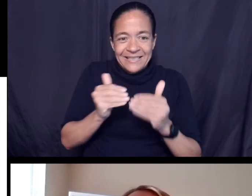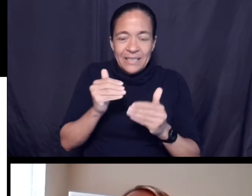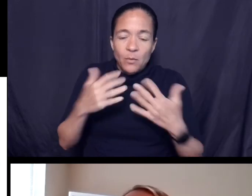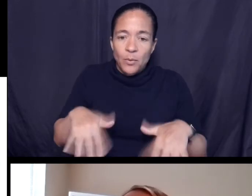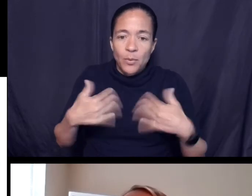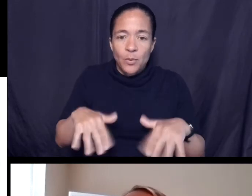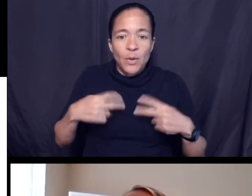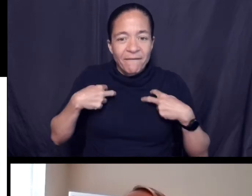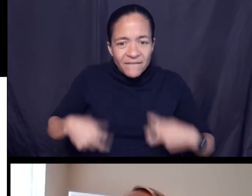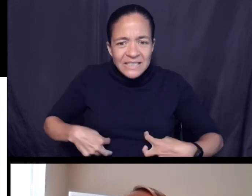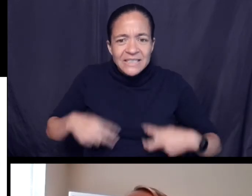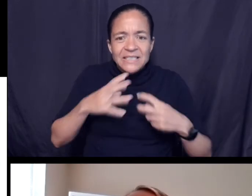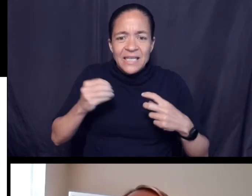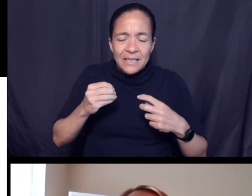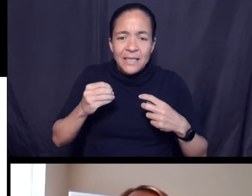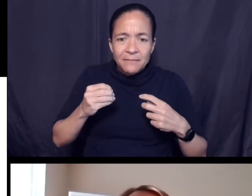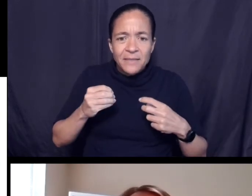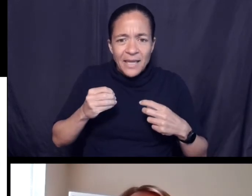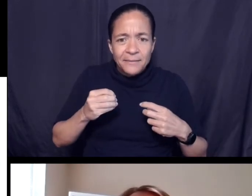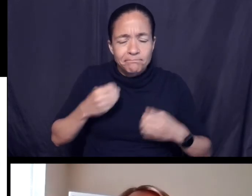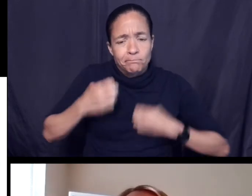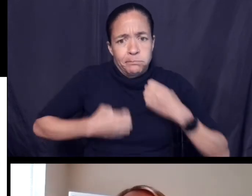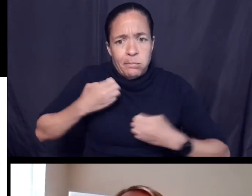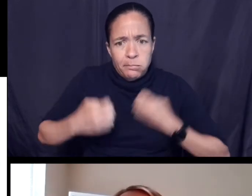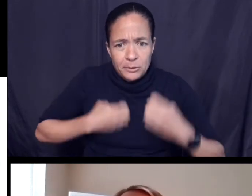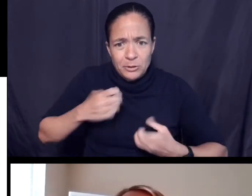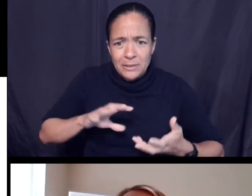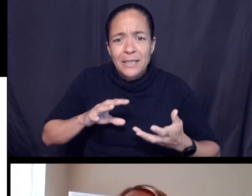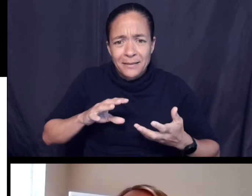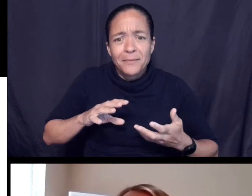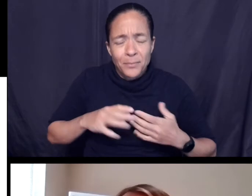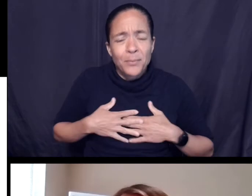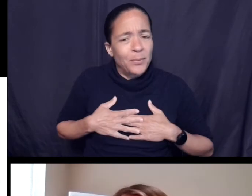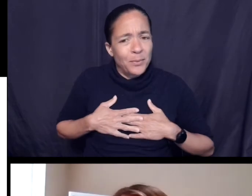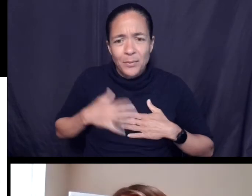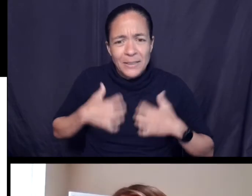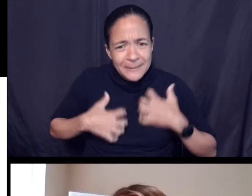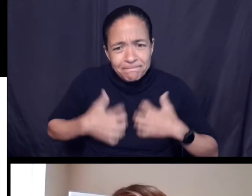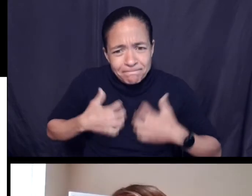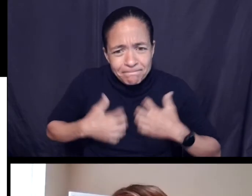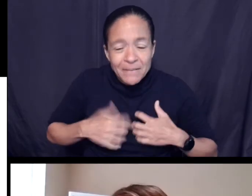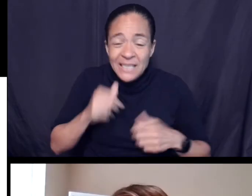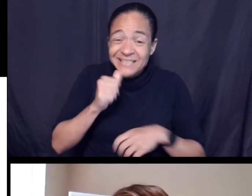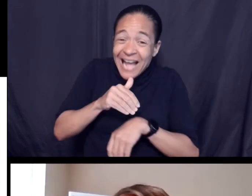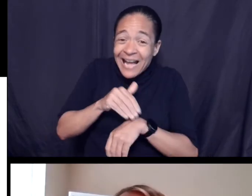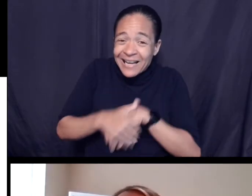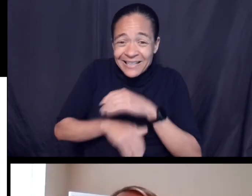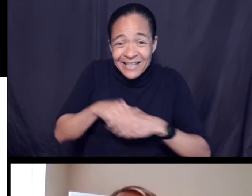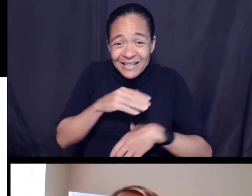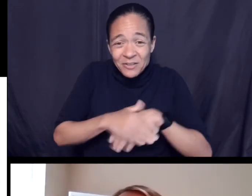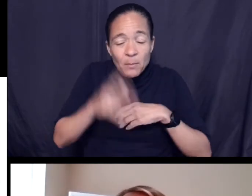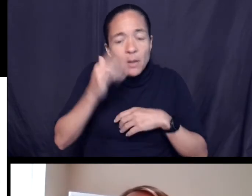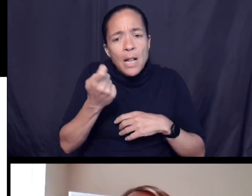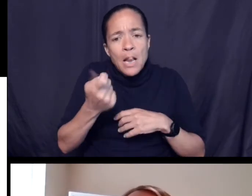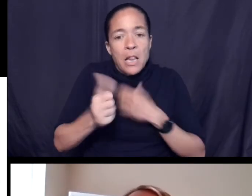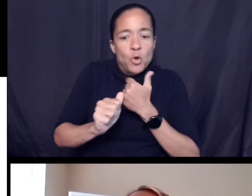emotionally and then physically too. It's uncomfortable, and then also just knowing that there's a small risk of harm with